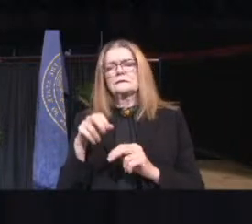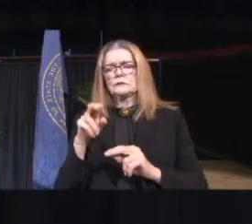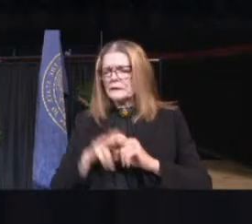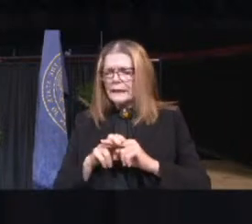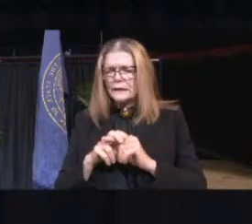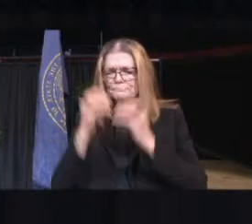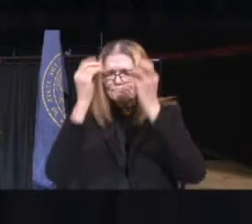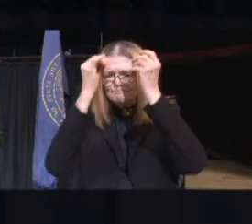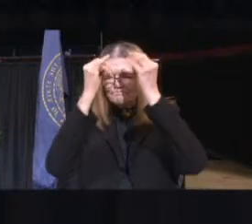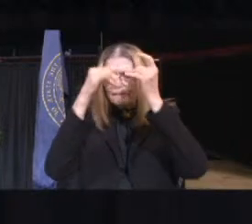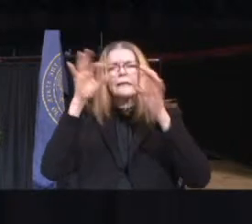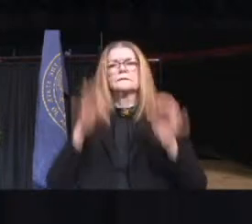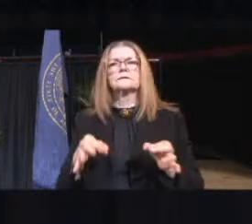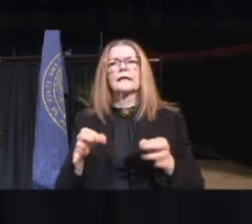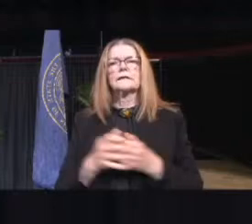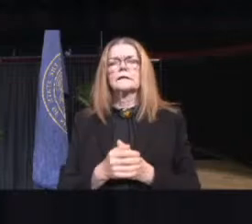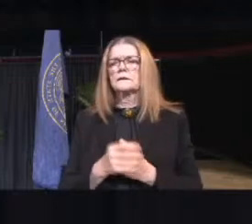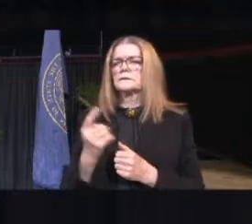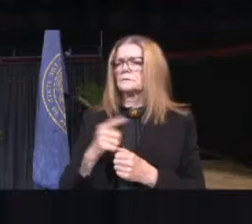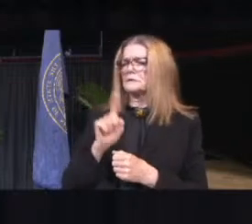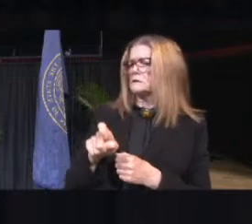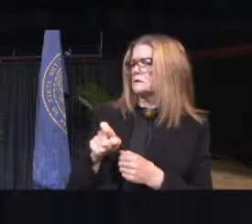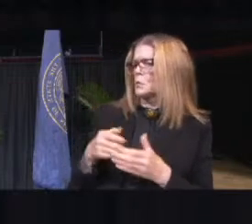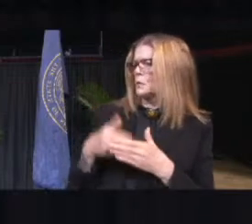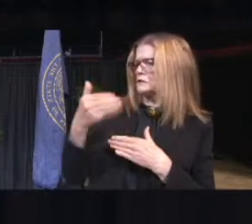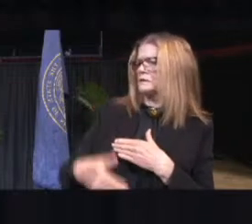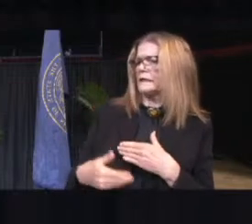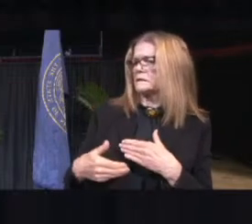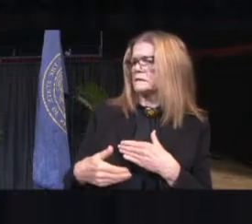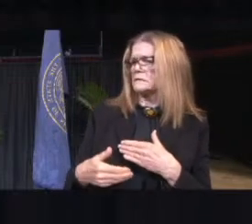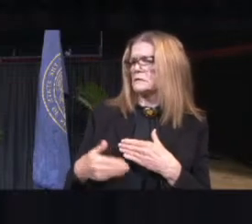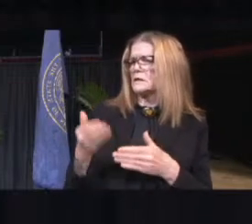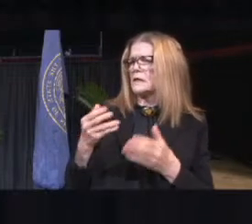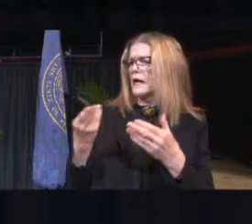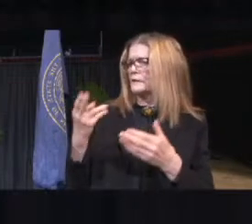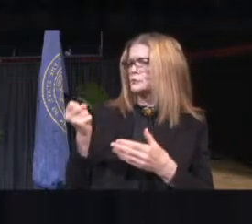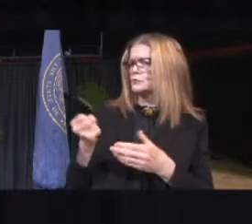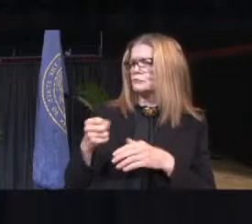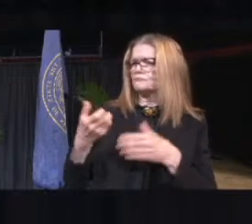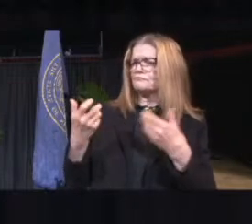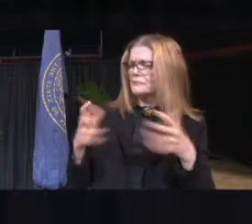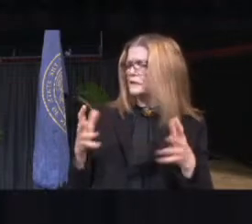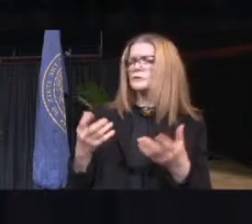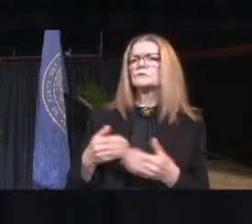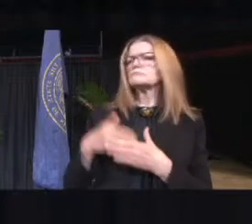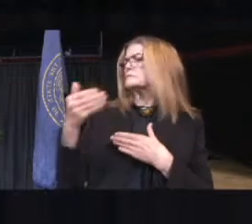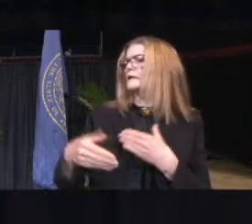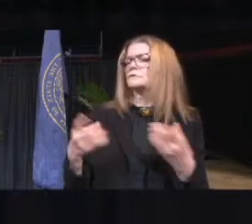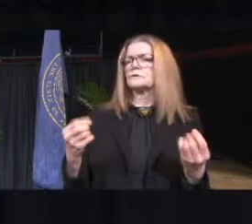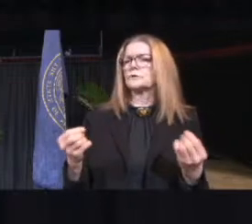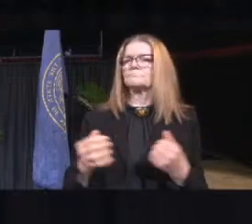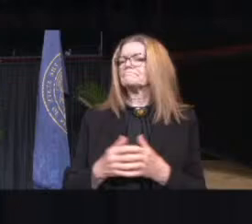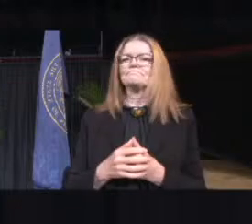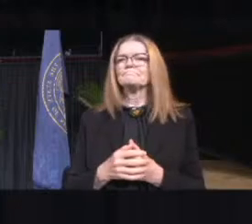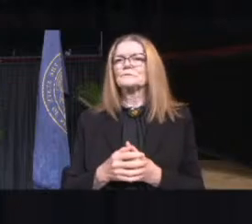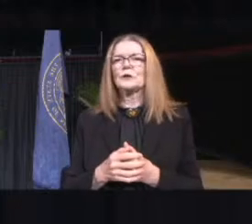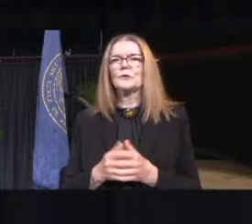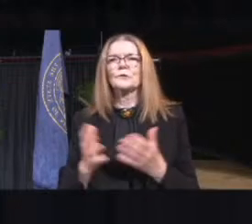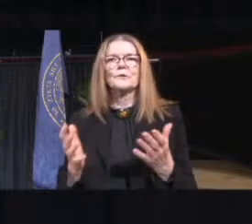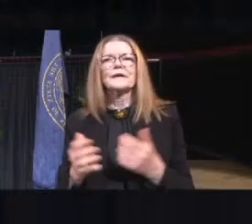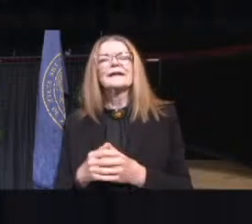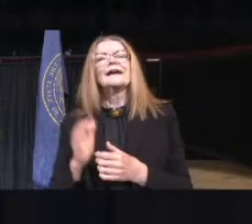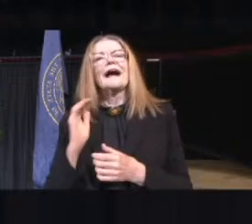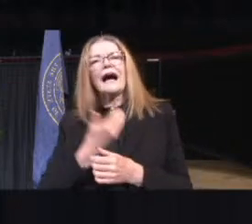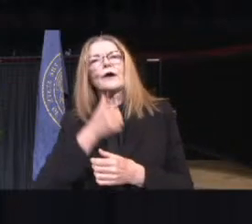decision, and someone asks, "What's next after high school?" Instead, these passions and skills are developed through our